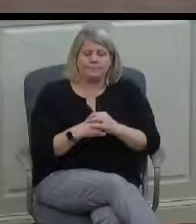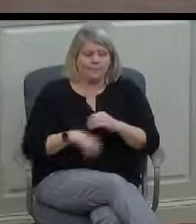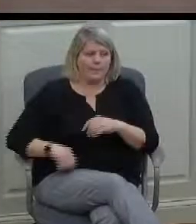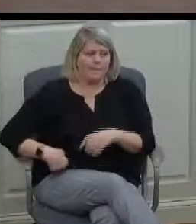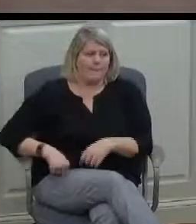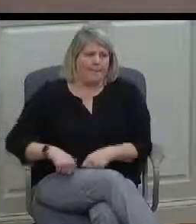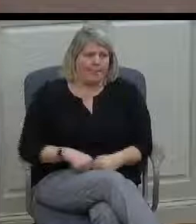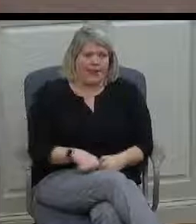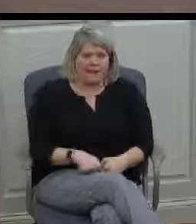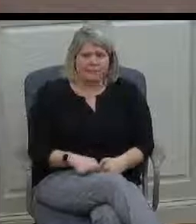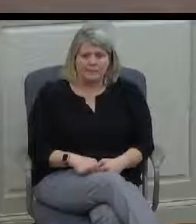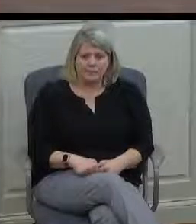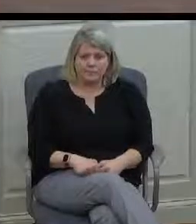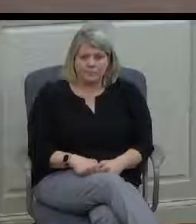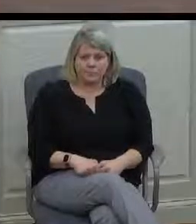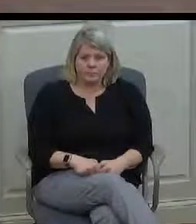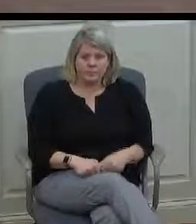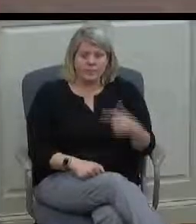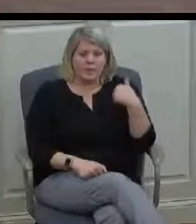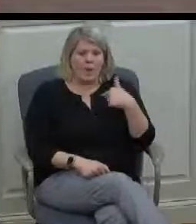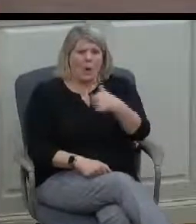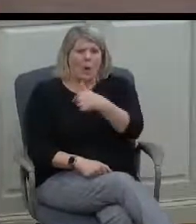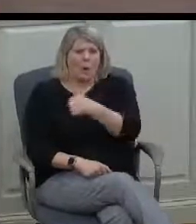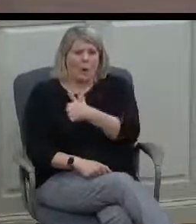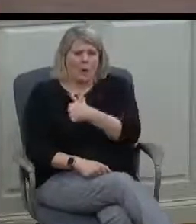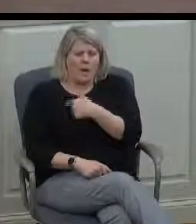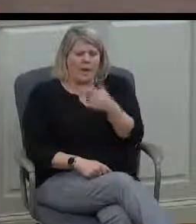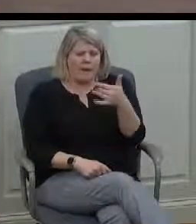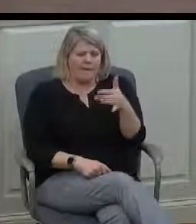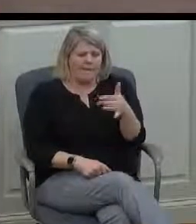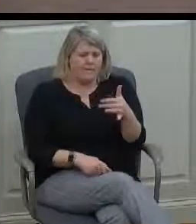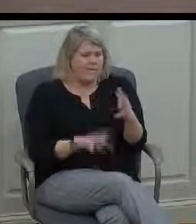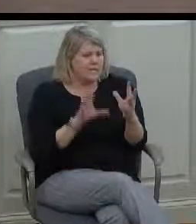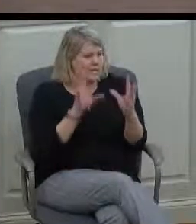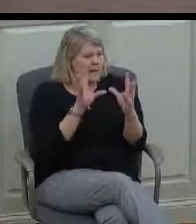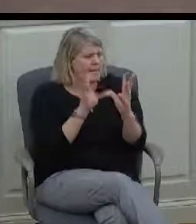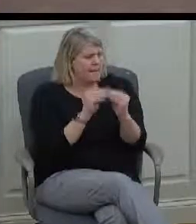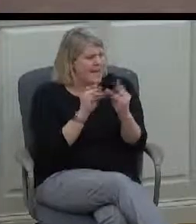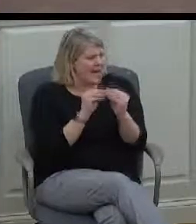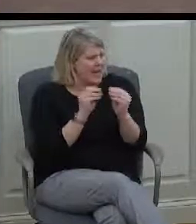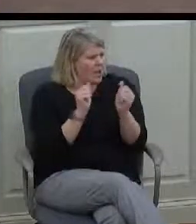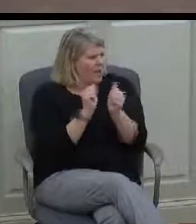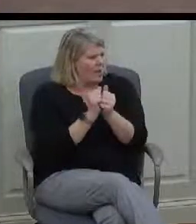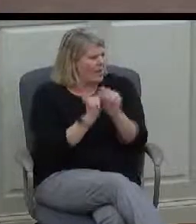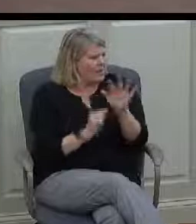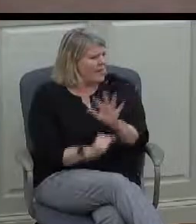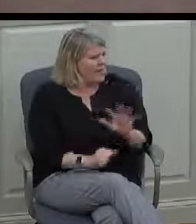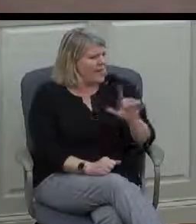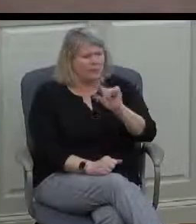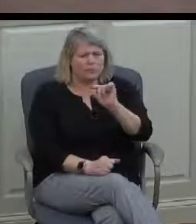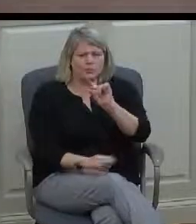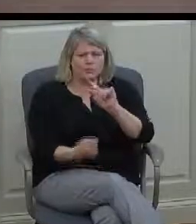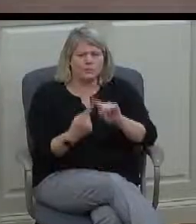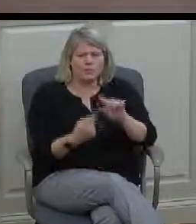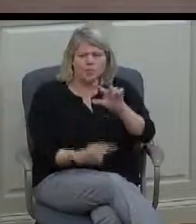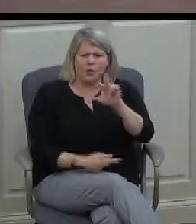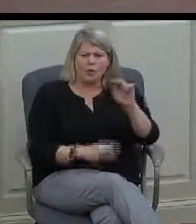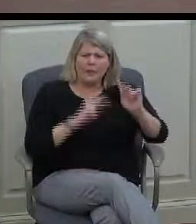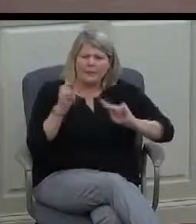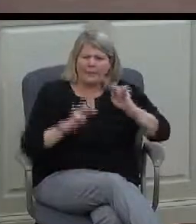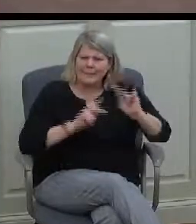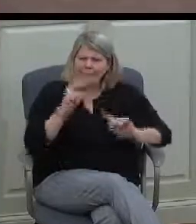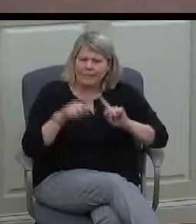You know, we met with probably, Josh, I'm thinking about 20 to 30 people.